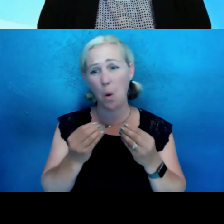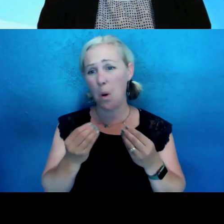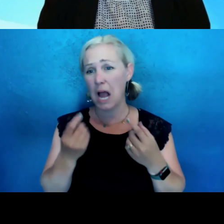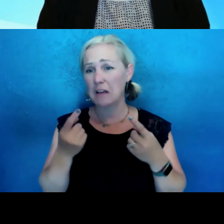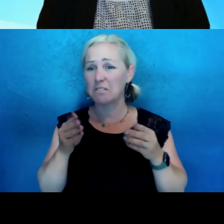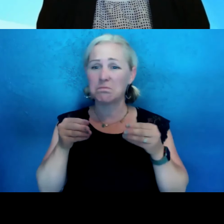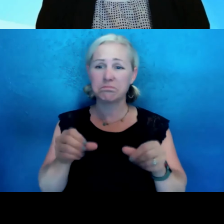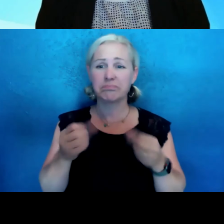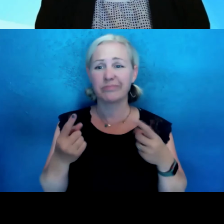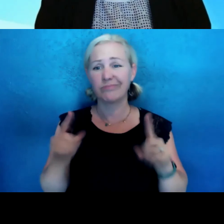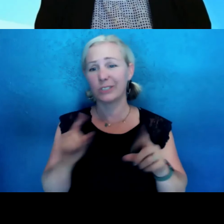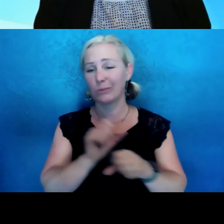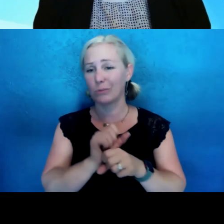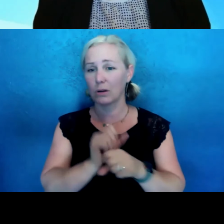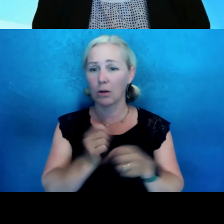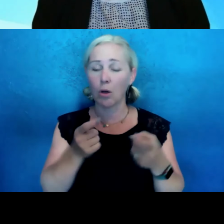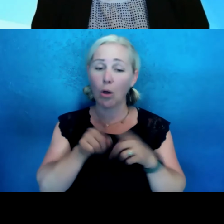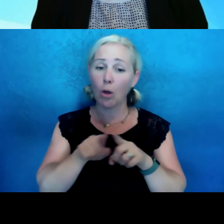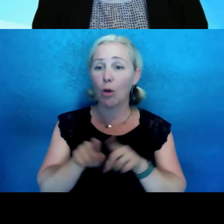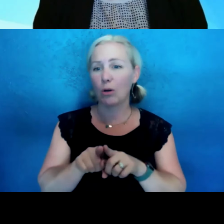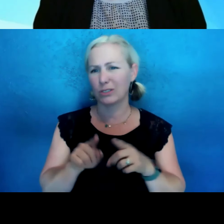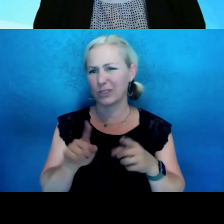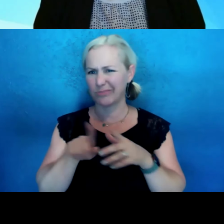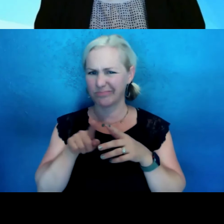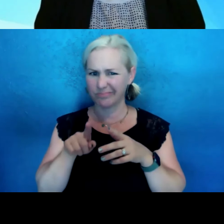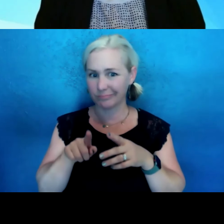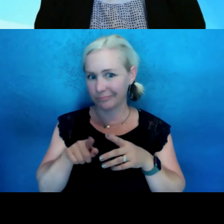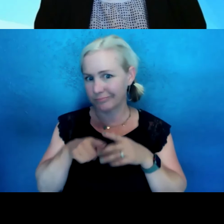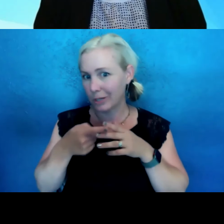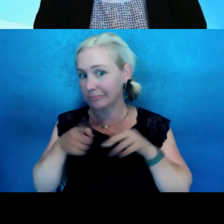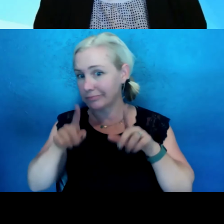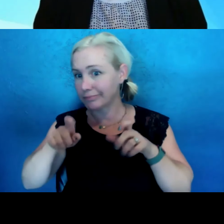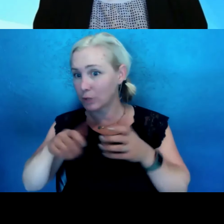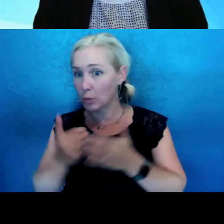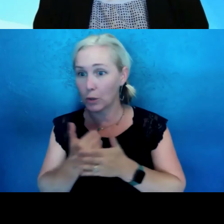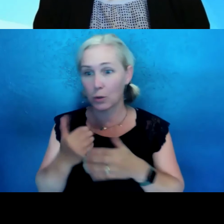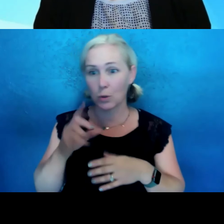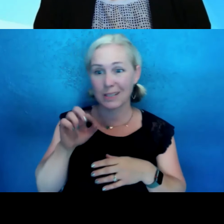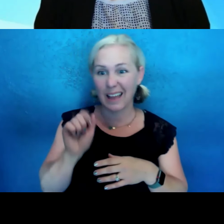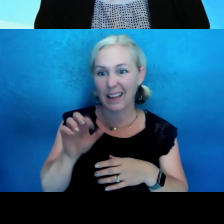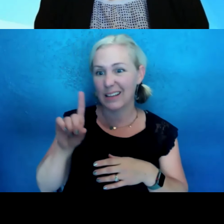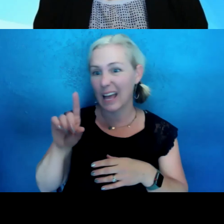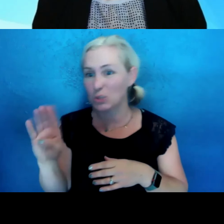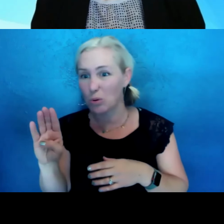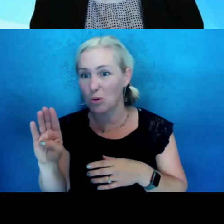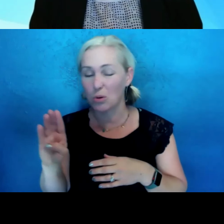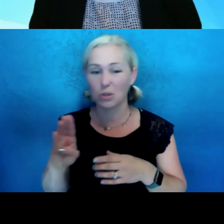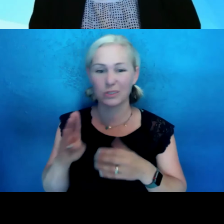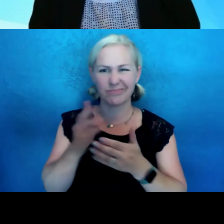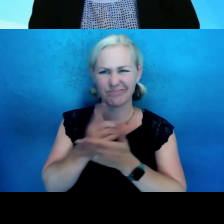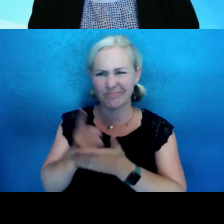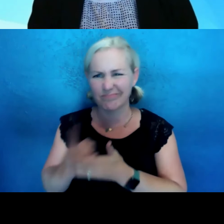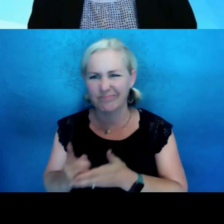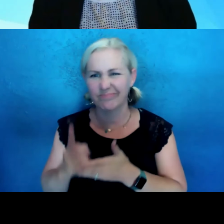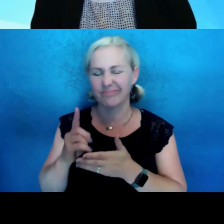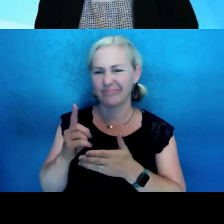also pioneered some new data dashboards during COVID, so you can see in real time our week-by-week record-setting meal delivery. And